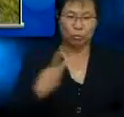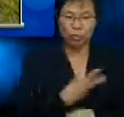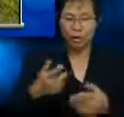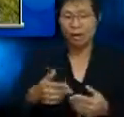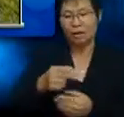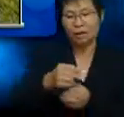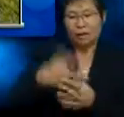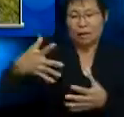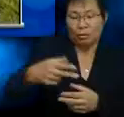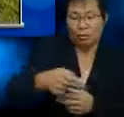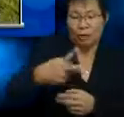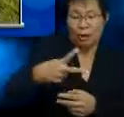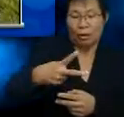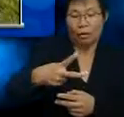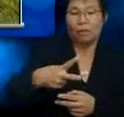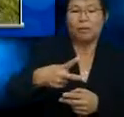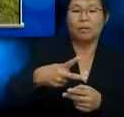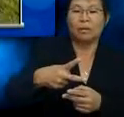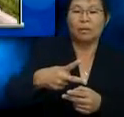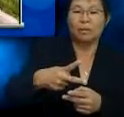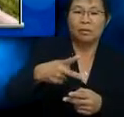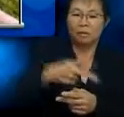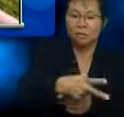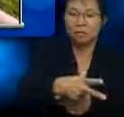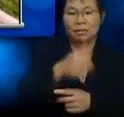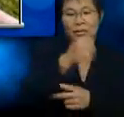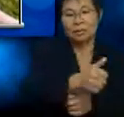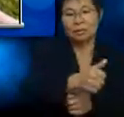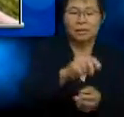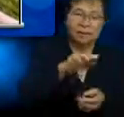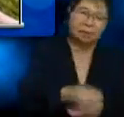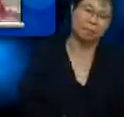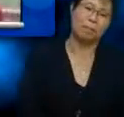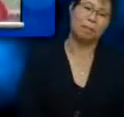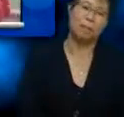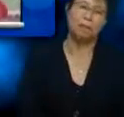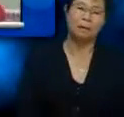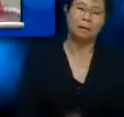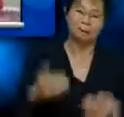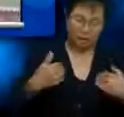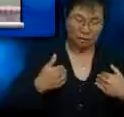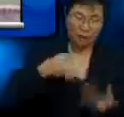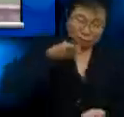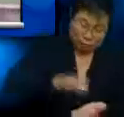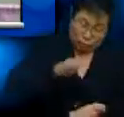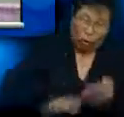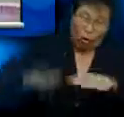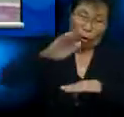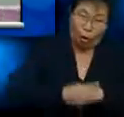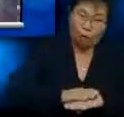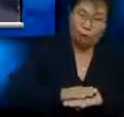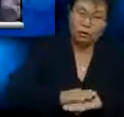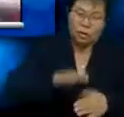go of the spring and it returns to its original length. There is a spring on the spring